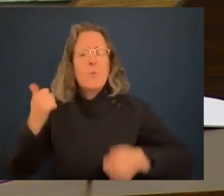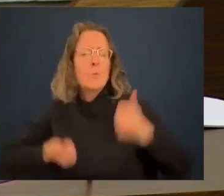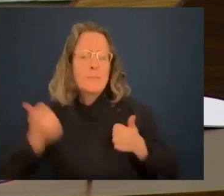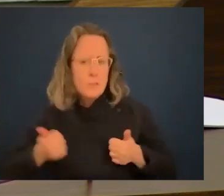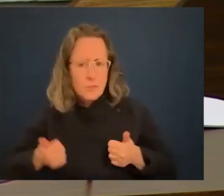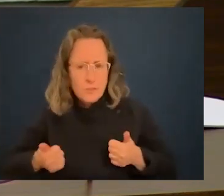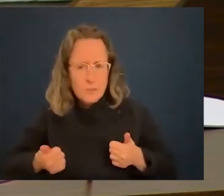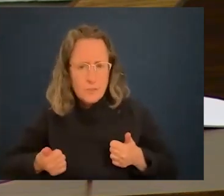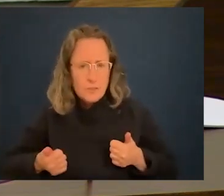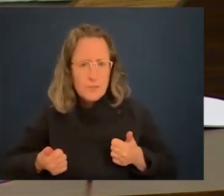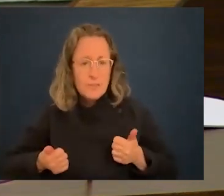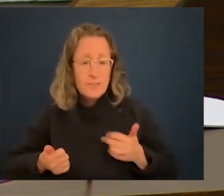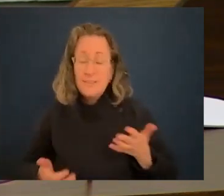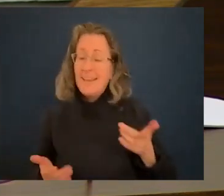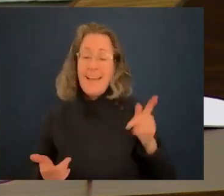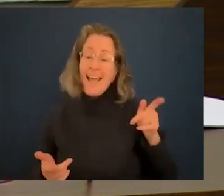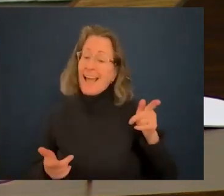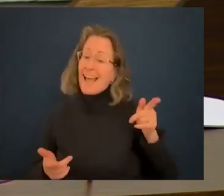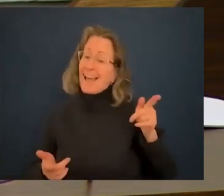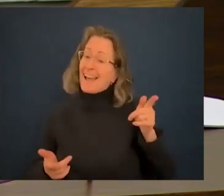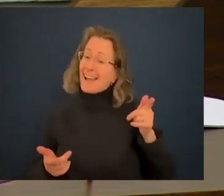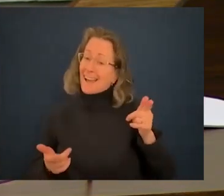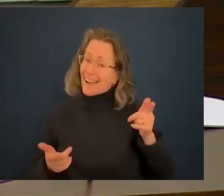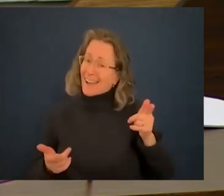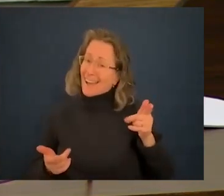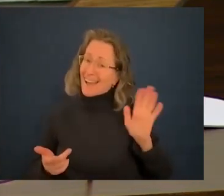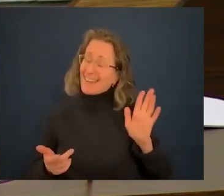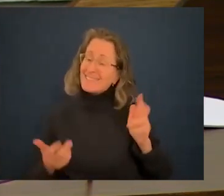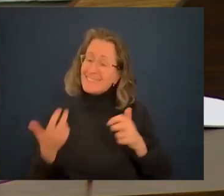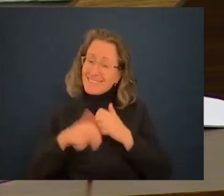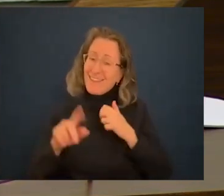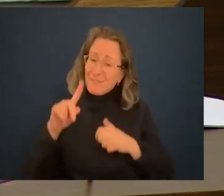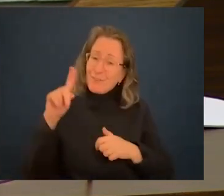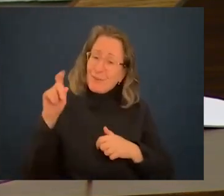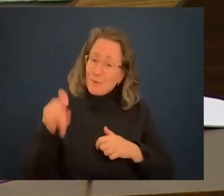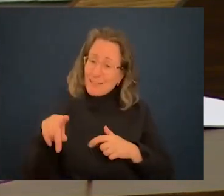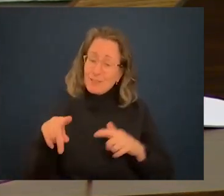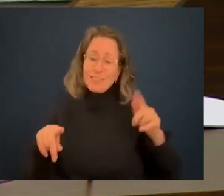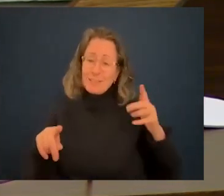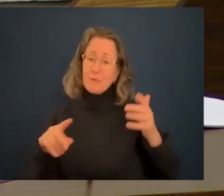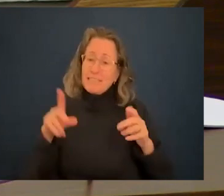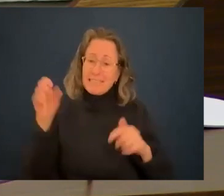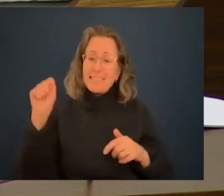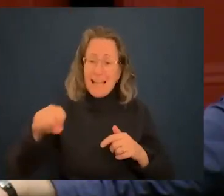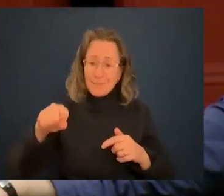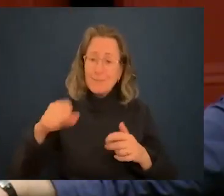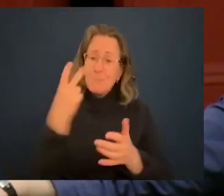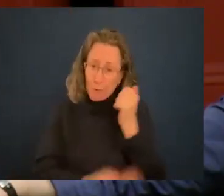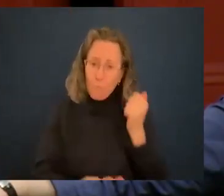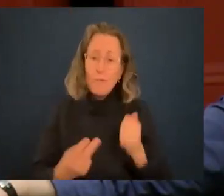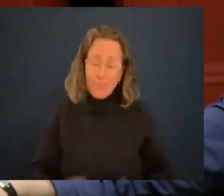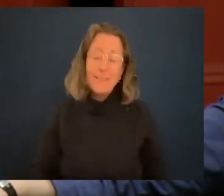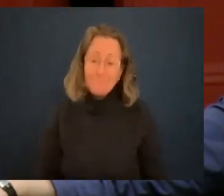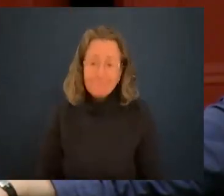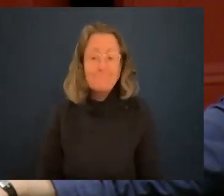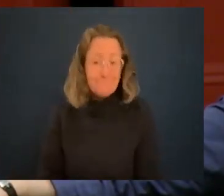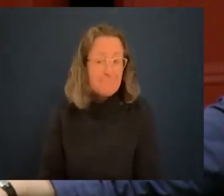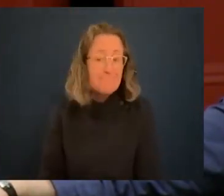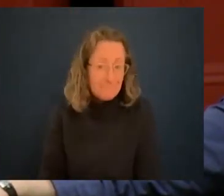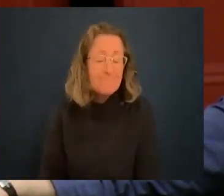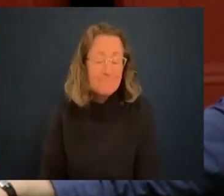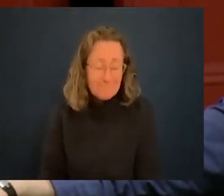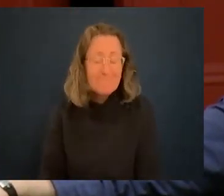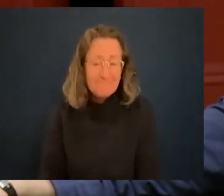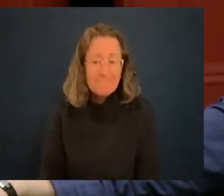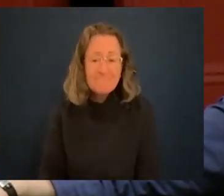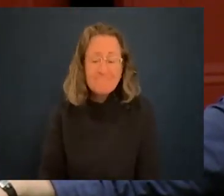that's a tough question that there's actually two answers to it yes and yes okay all right so